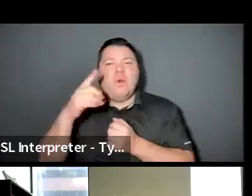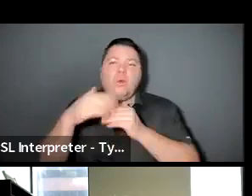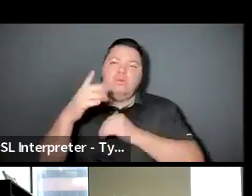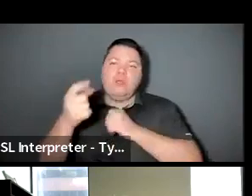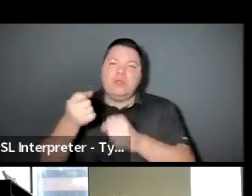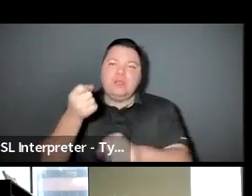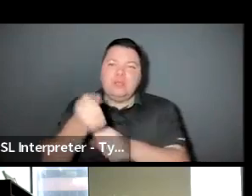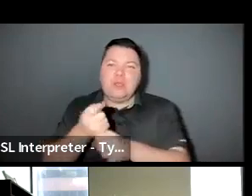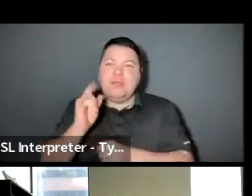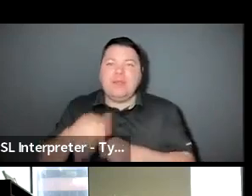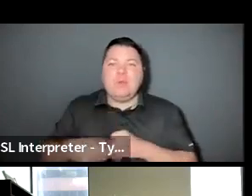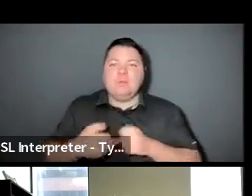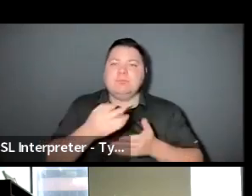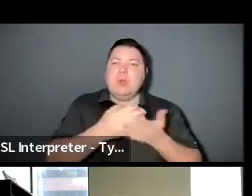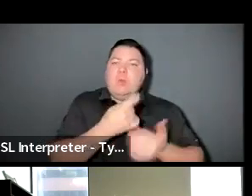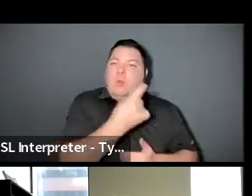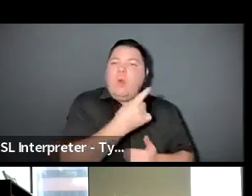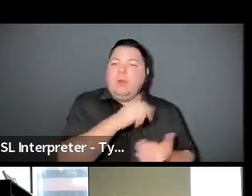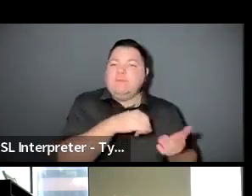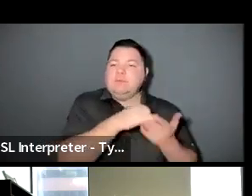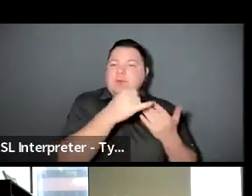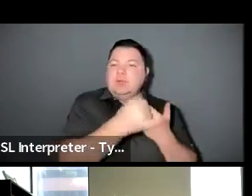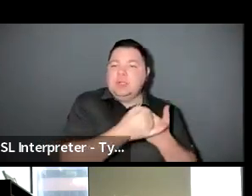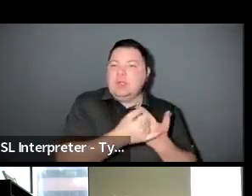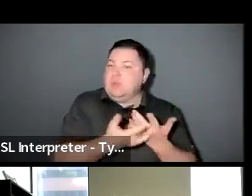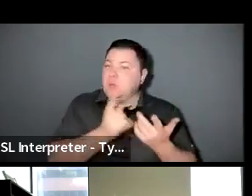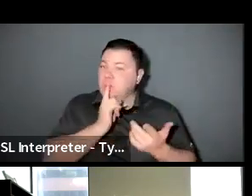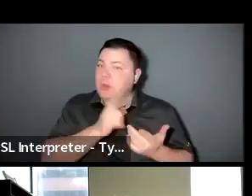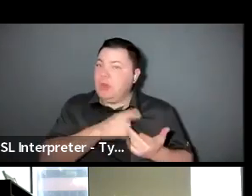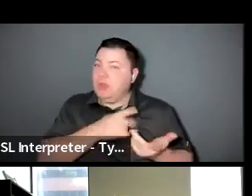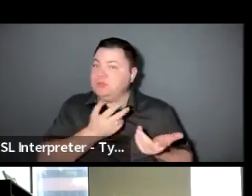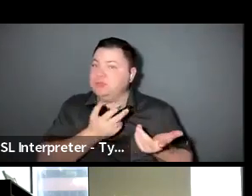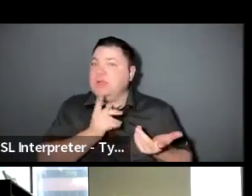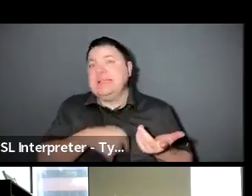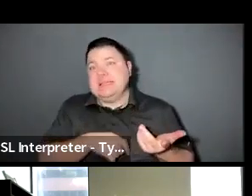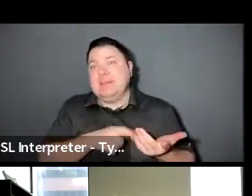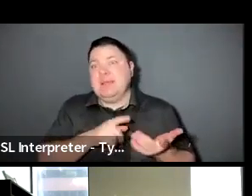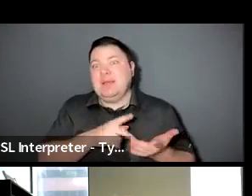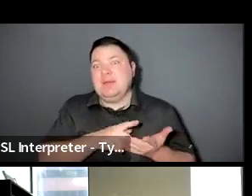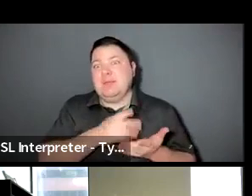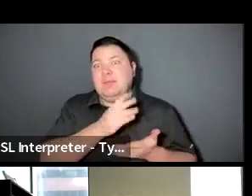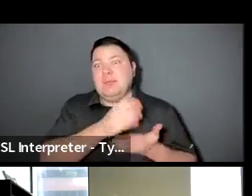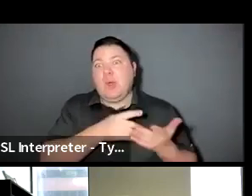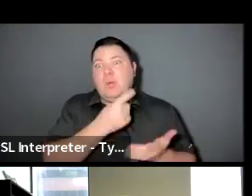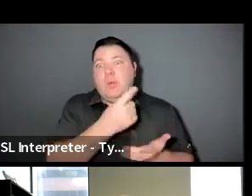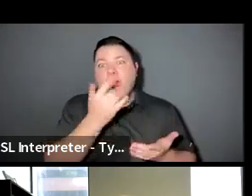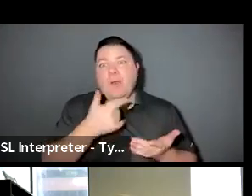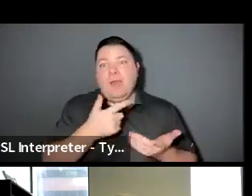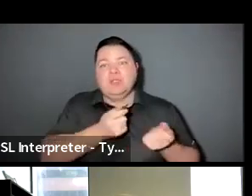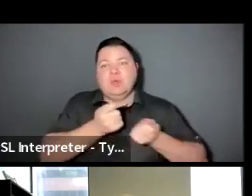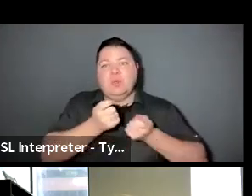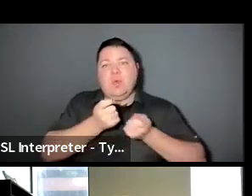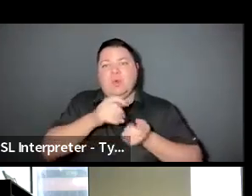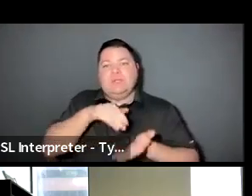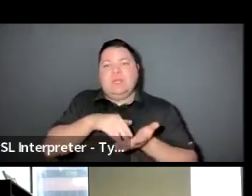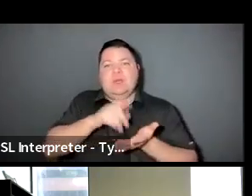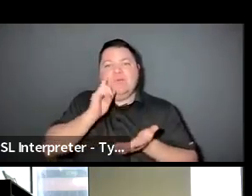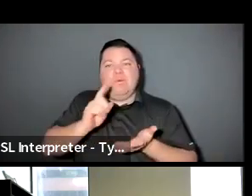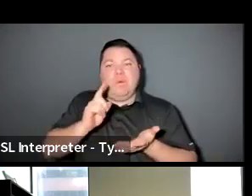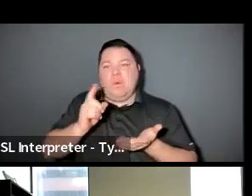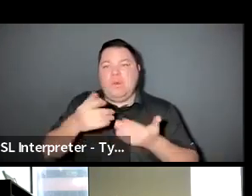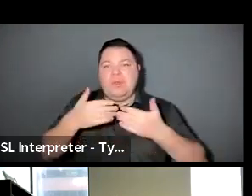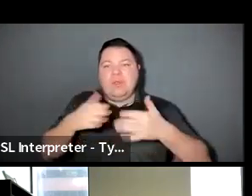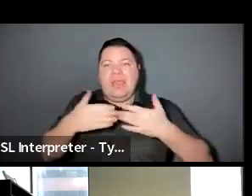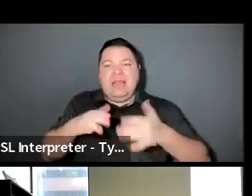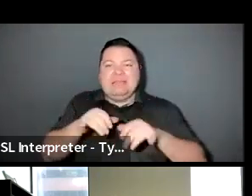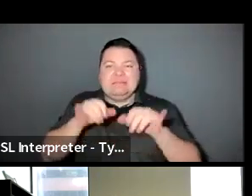phase one of this project and ultimately needed to be phase one because it becomes the control center for the gating